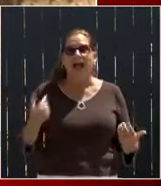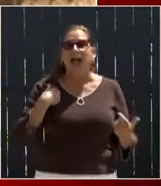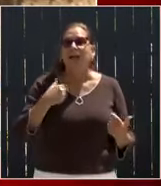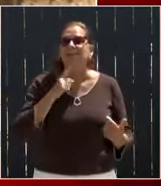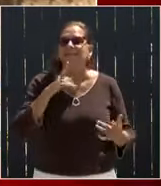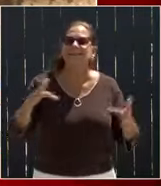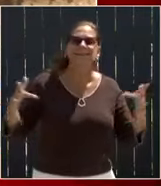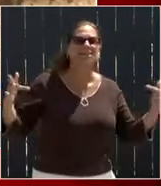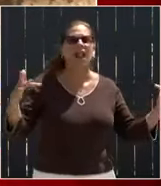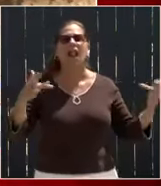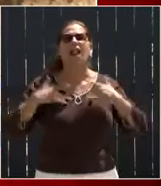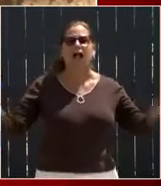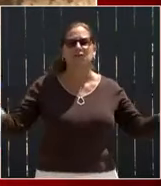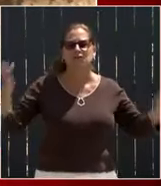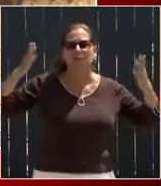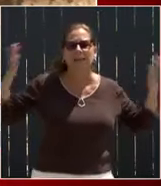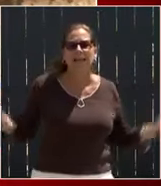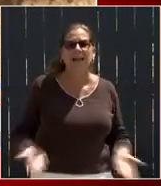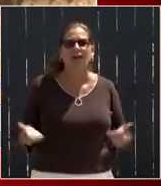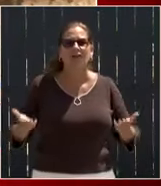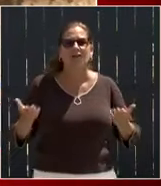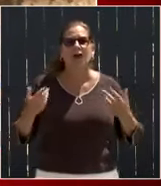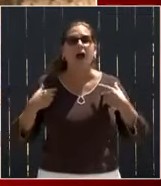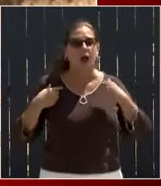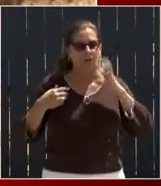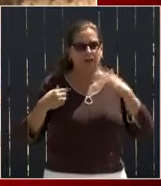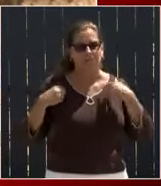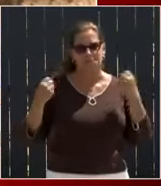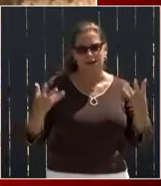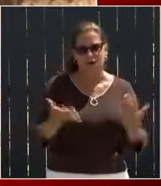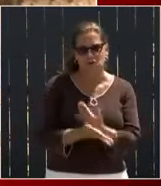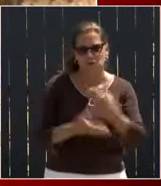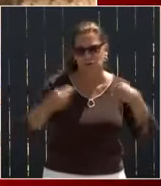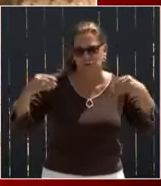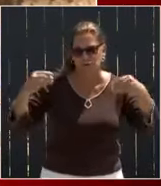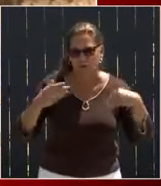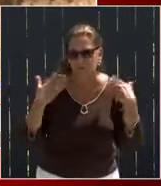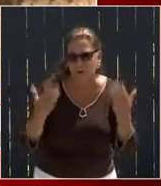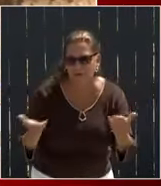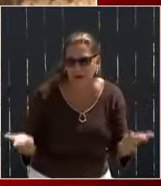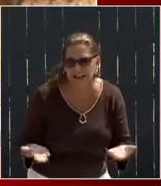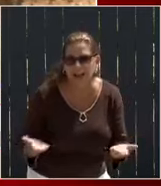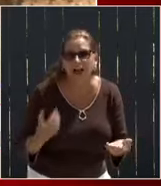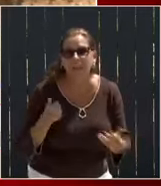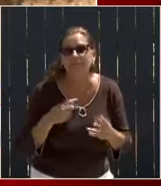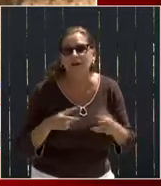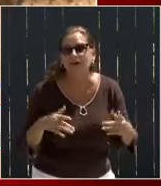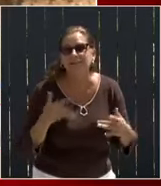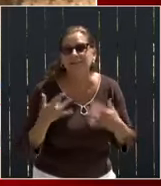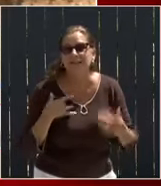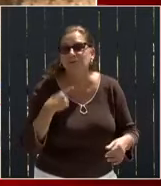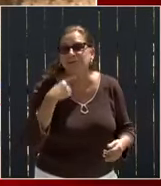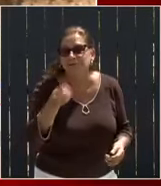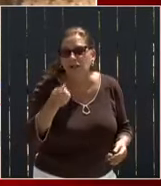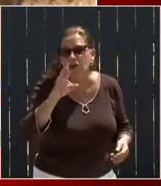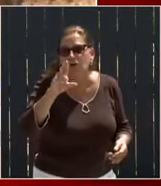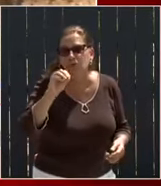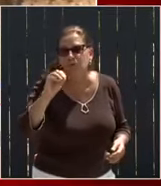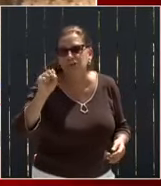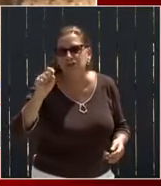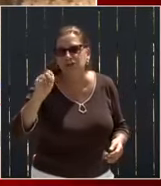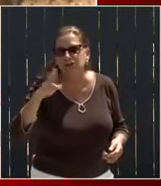is here in the many retail offerings that are coming. I'm especially excited about Roman Rooster. I would like to thank the Hillcrest Civic